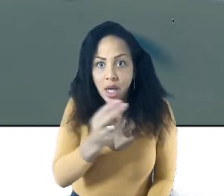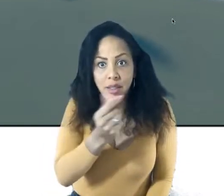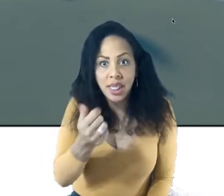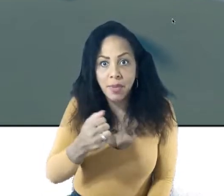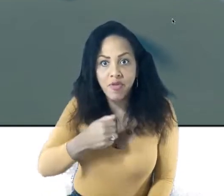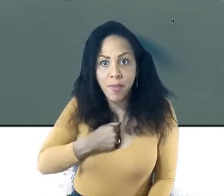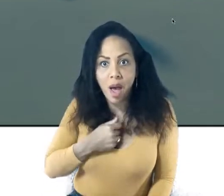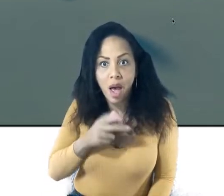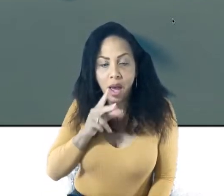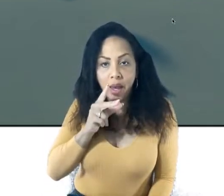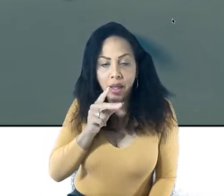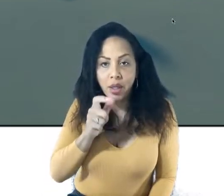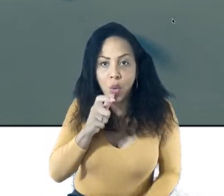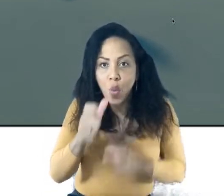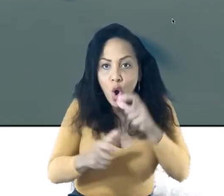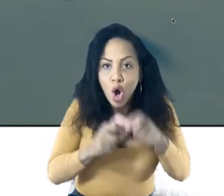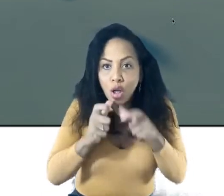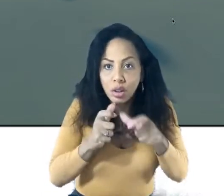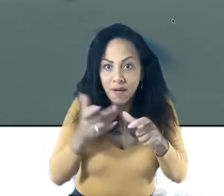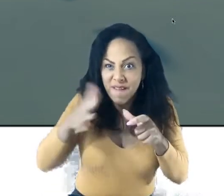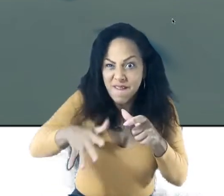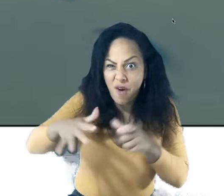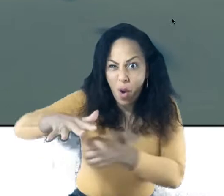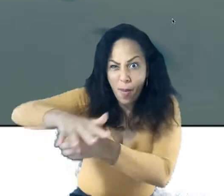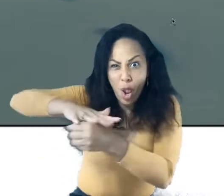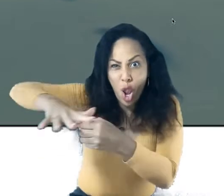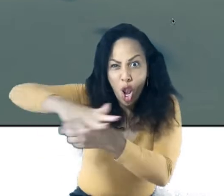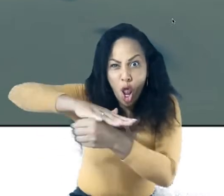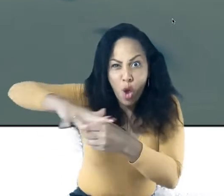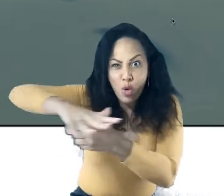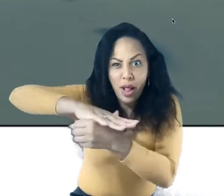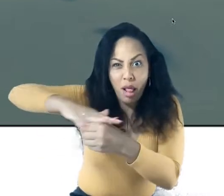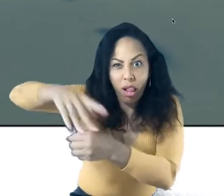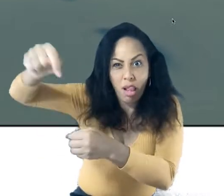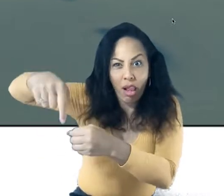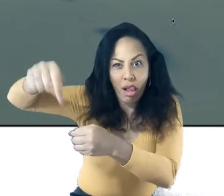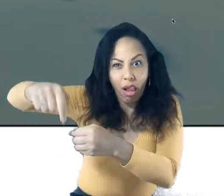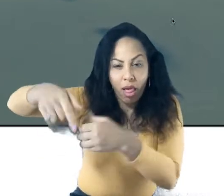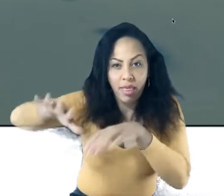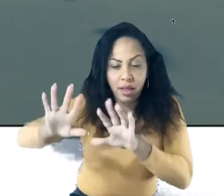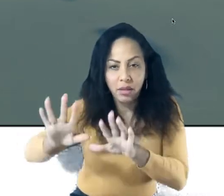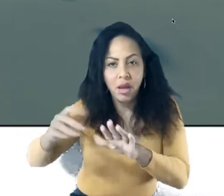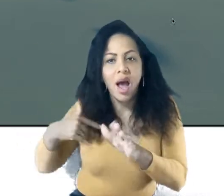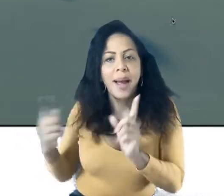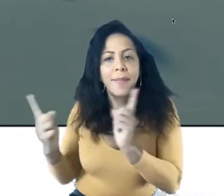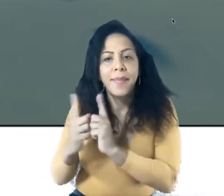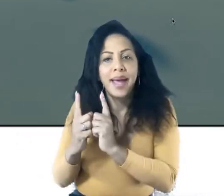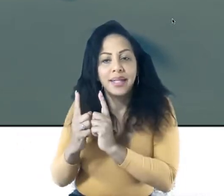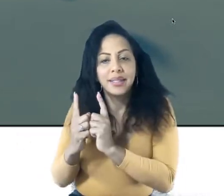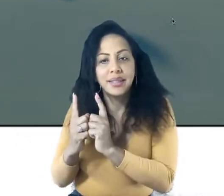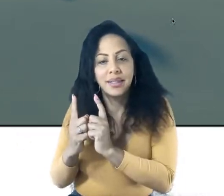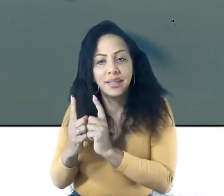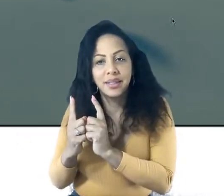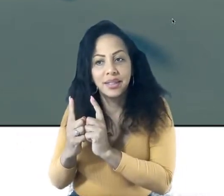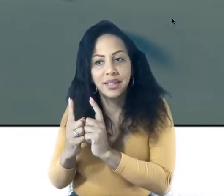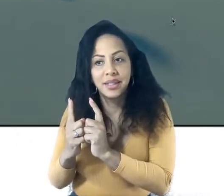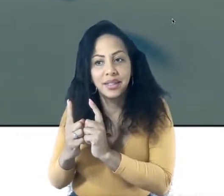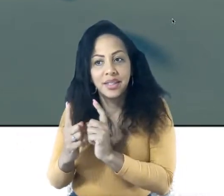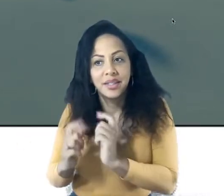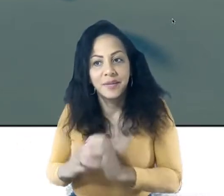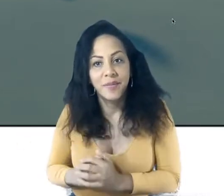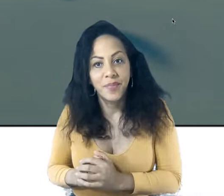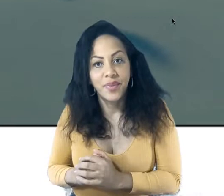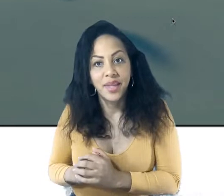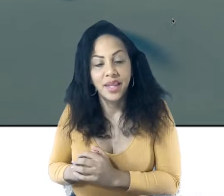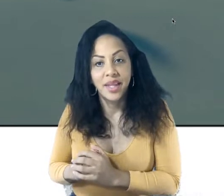I had a session with an amazing sociolinguist called Lucy Ellis from Exeter University, and she was talking